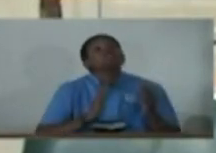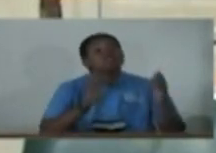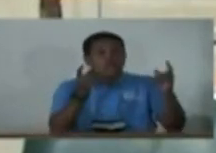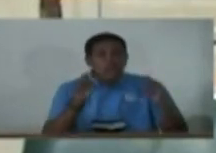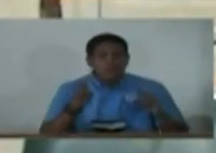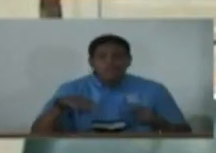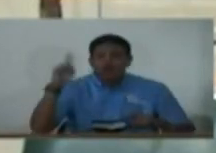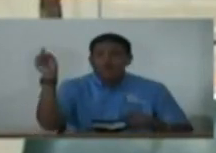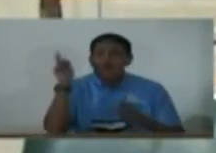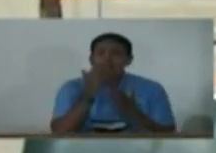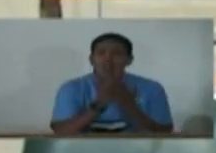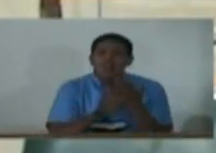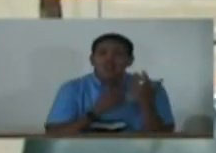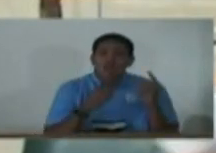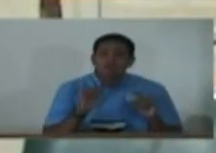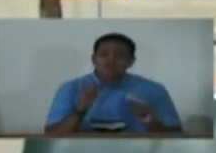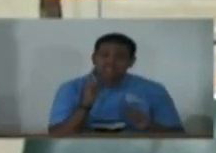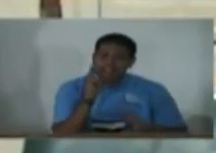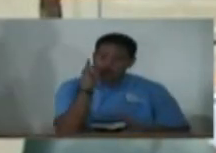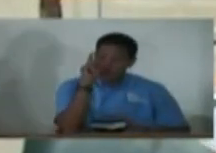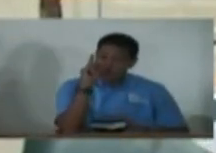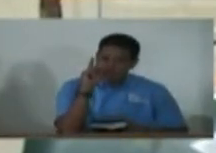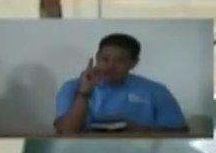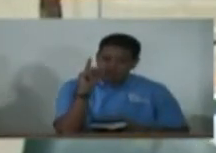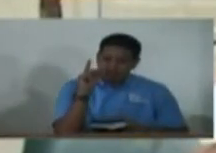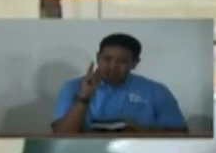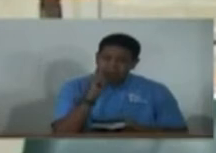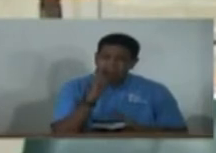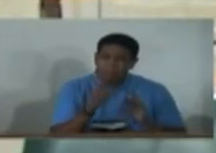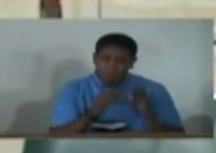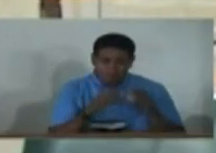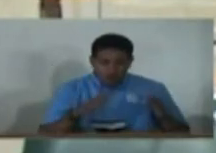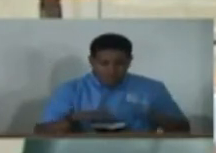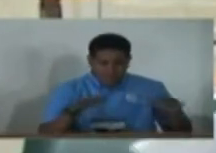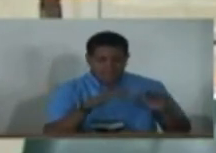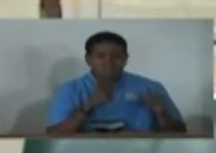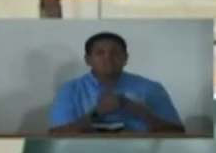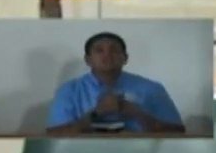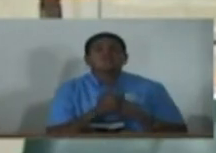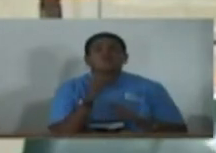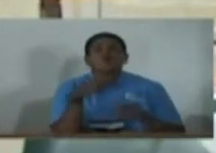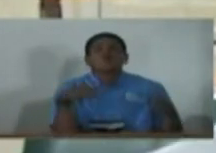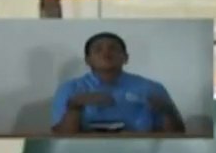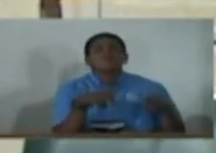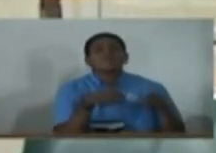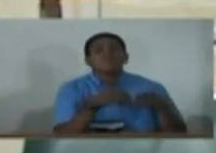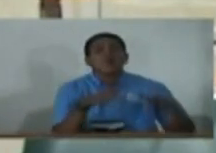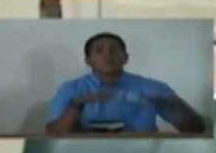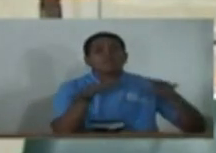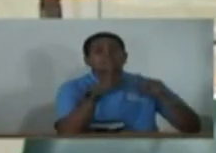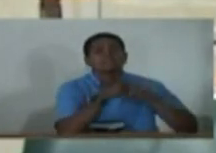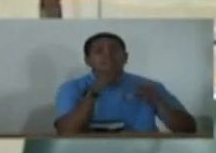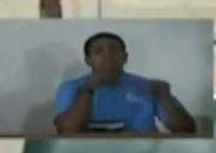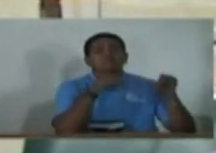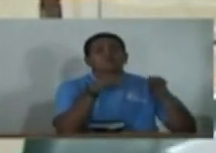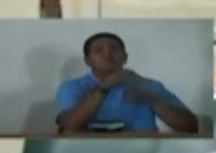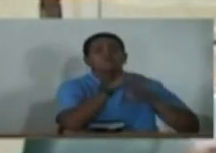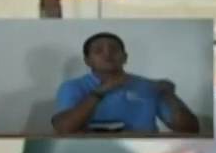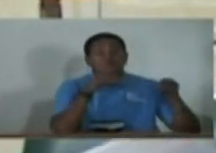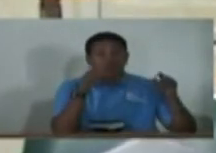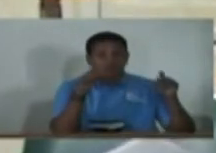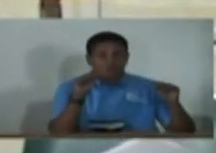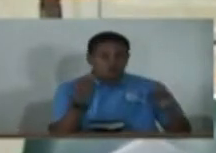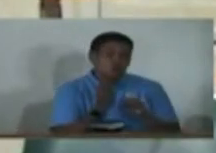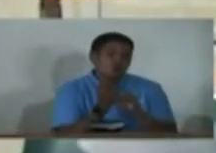to lessons. So just that one population, that one group of the population moving could